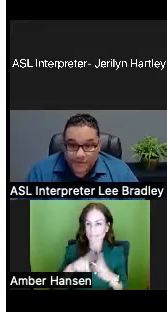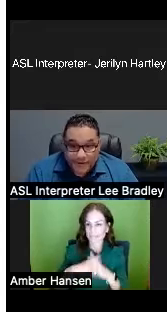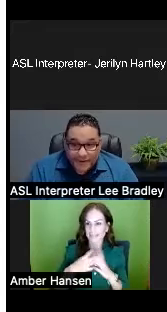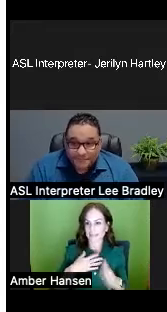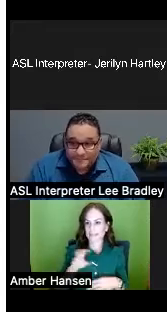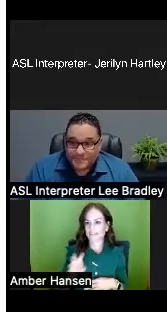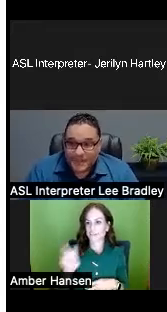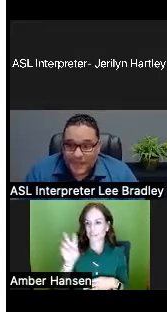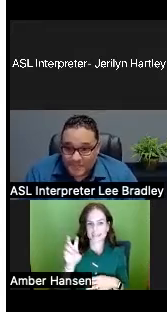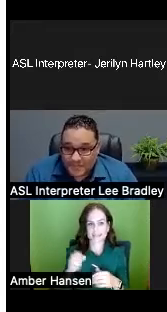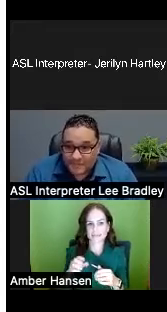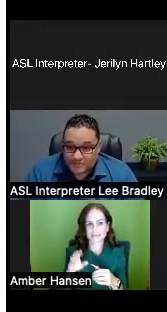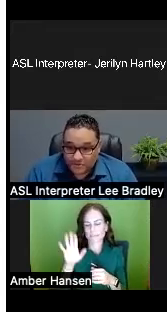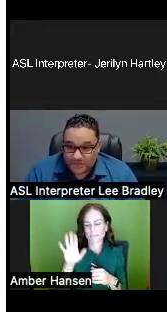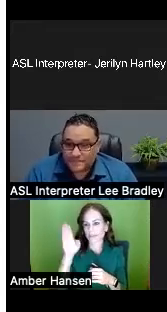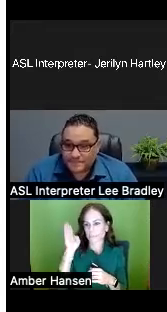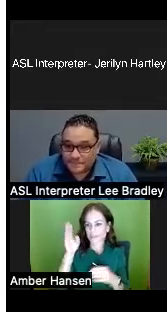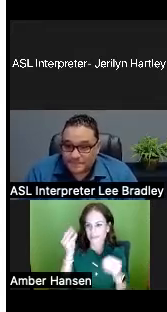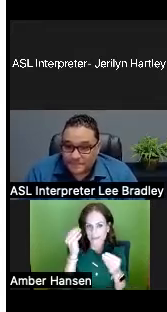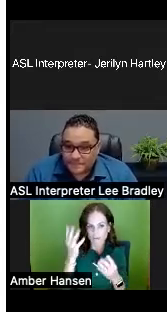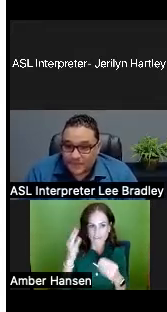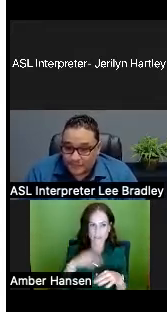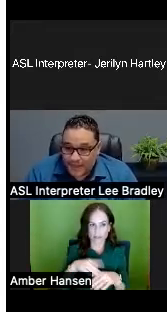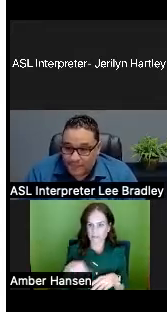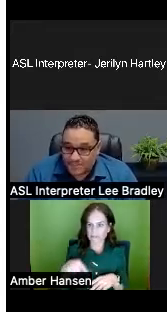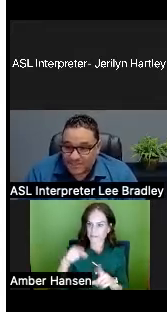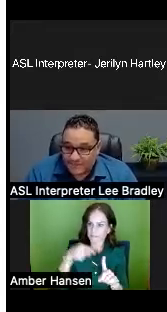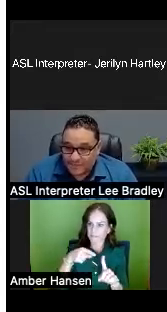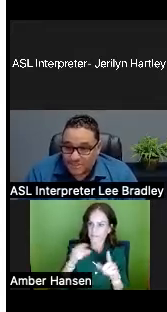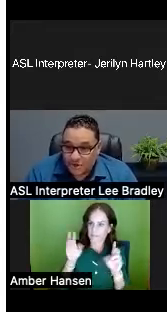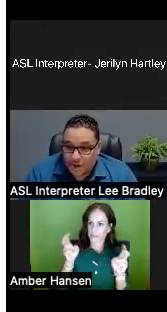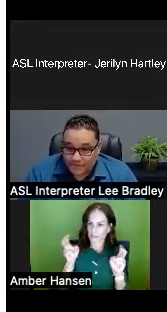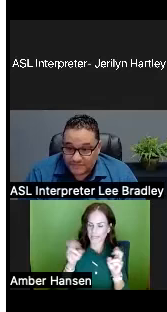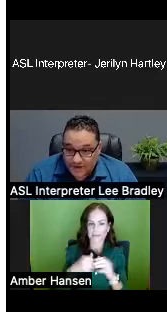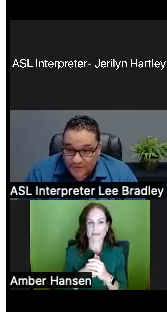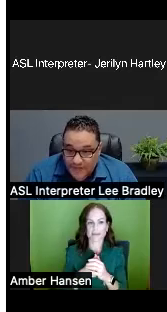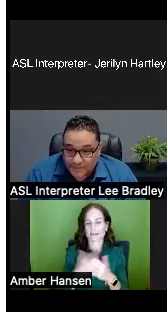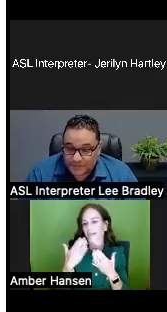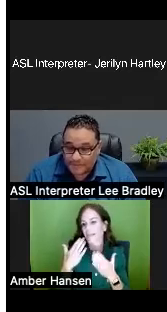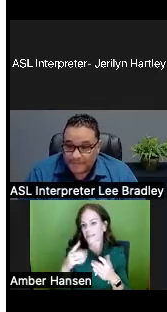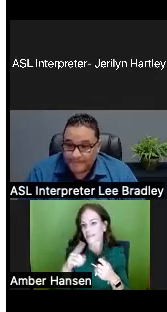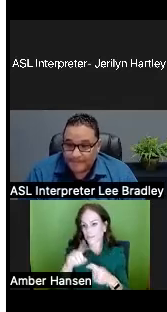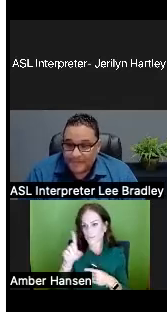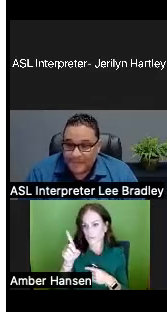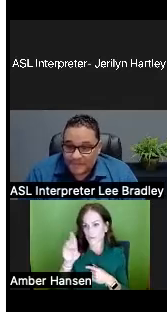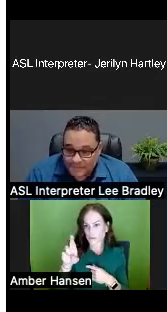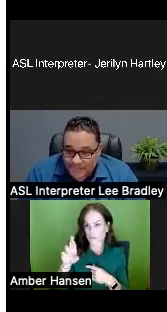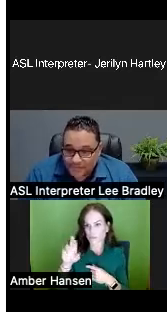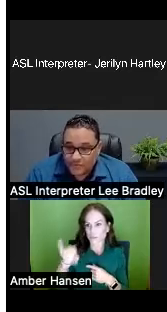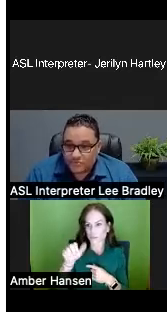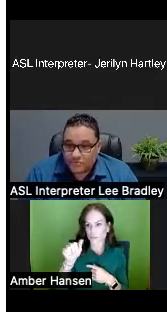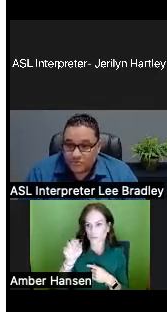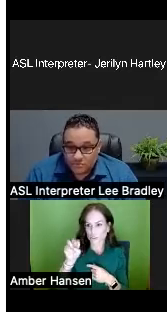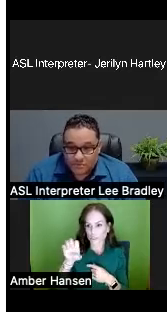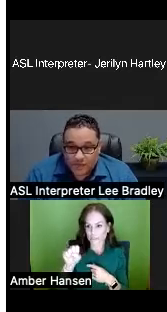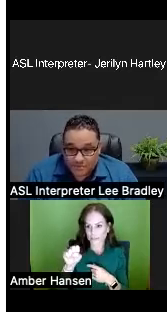So here I am, beginning my journey by presenting information on this very topic. Thank